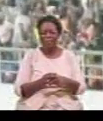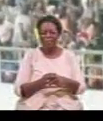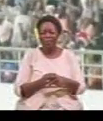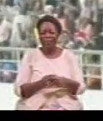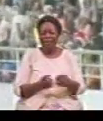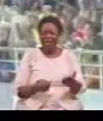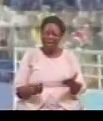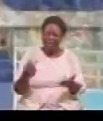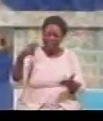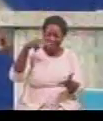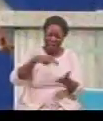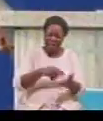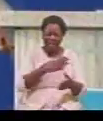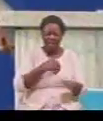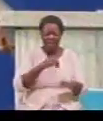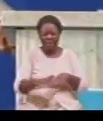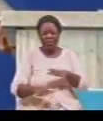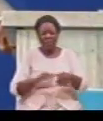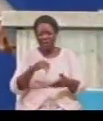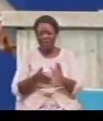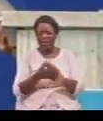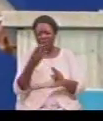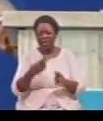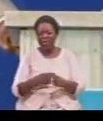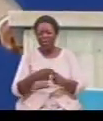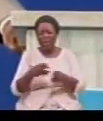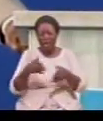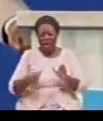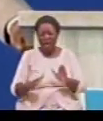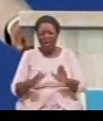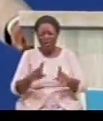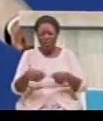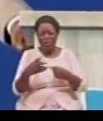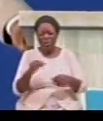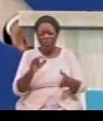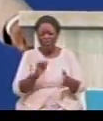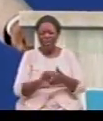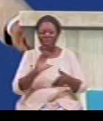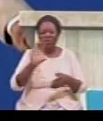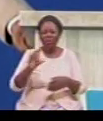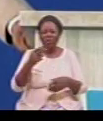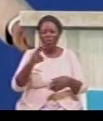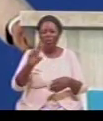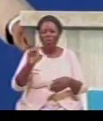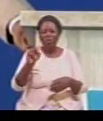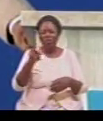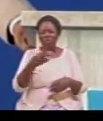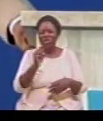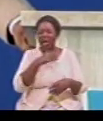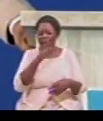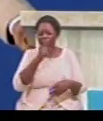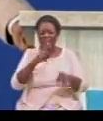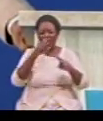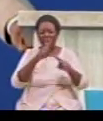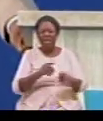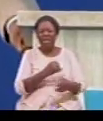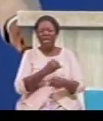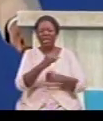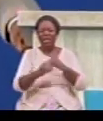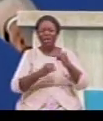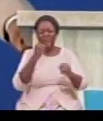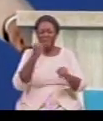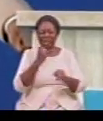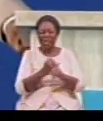Rise up and walk. Let go of the crutches and be independent of the wheelchair